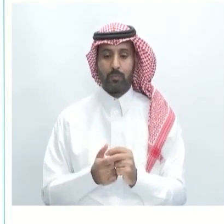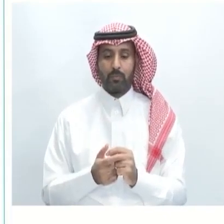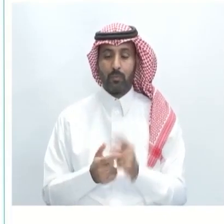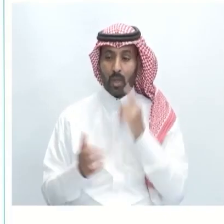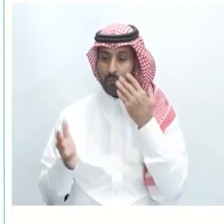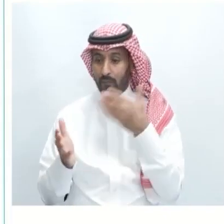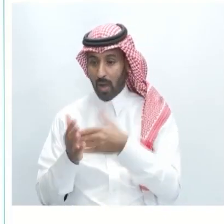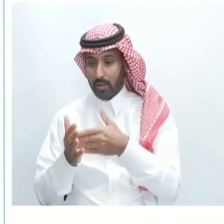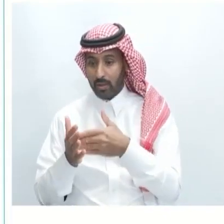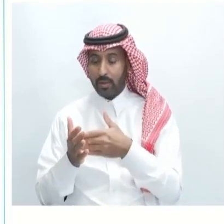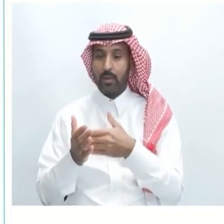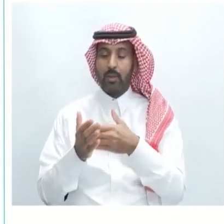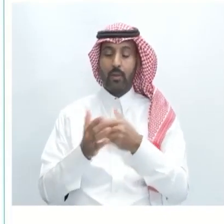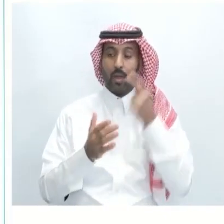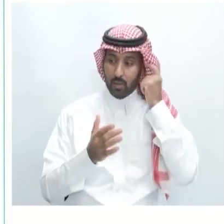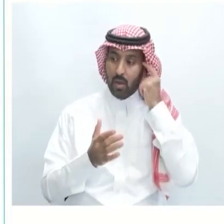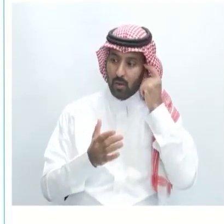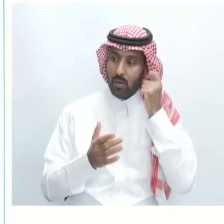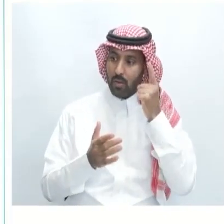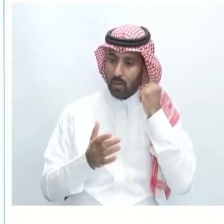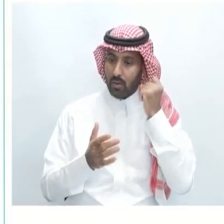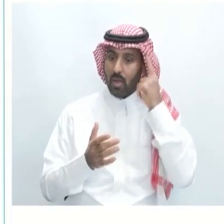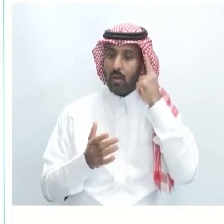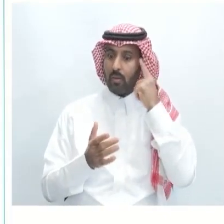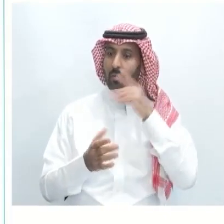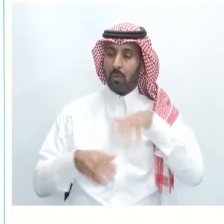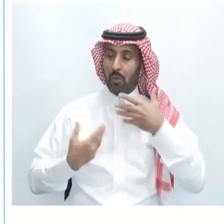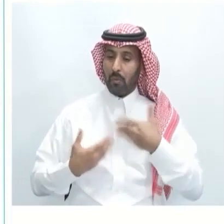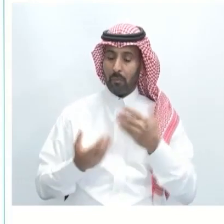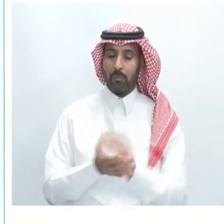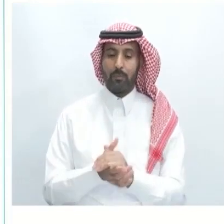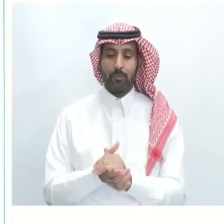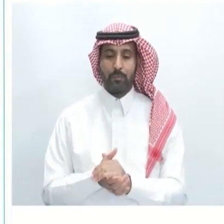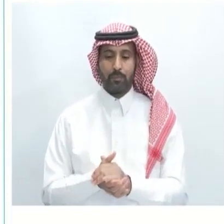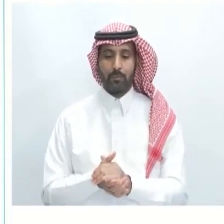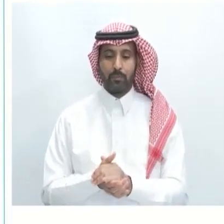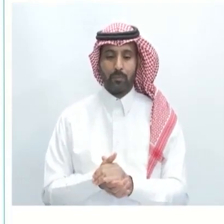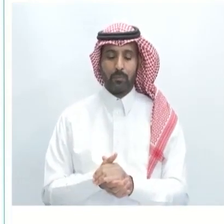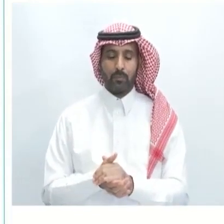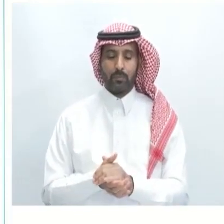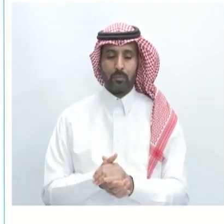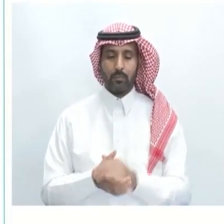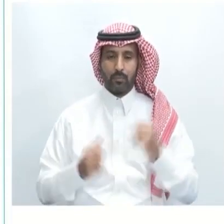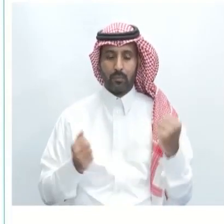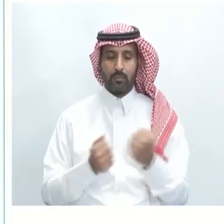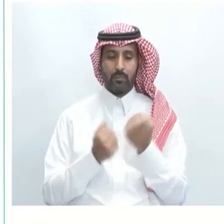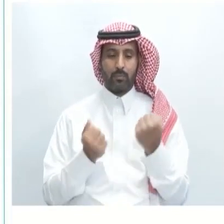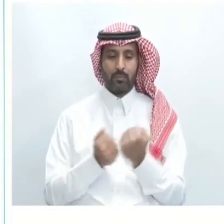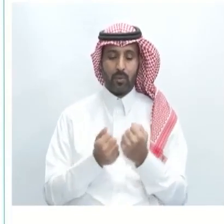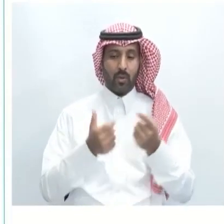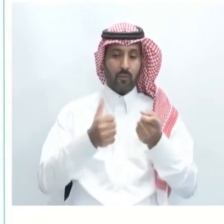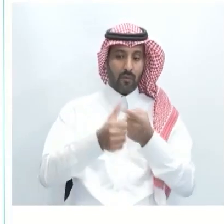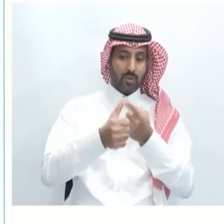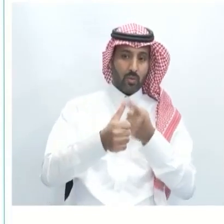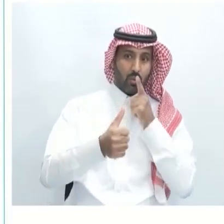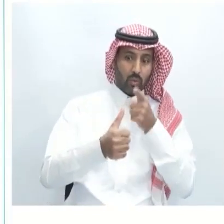good. Finally, they realized it was all a prank. Next exercise here, the next sentence. First, you